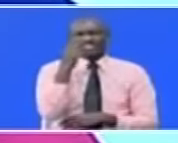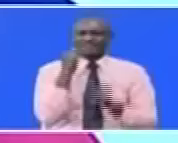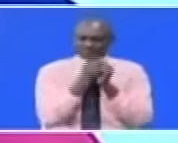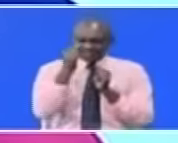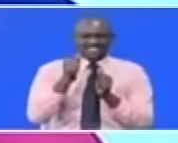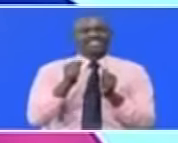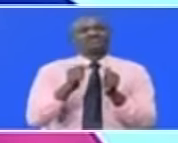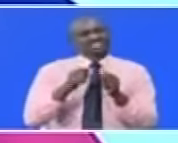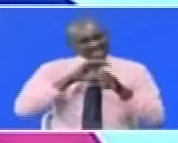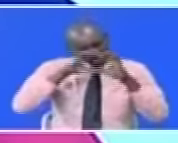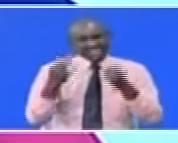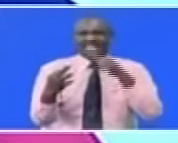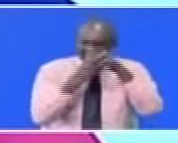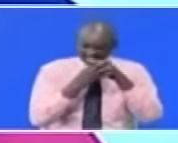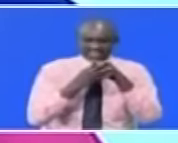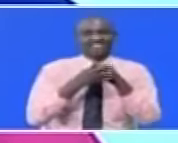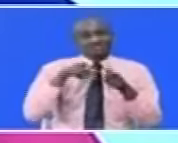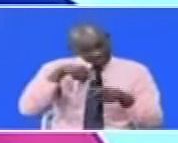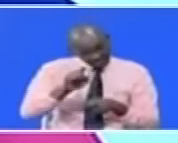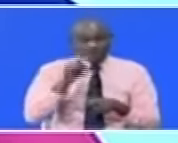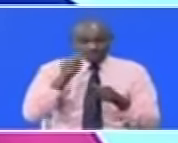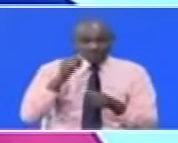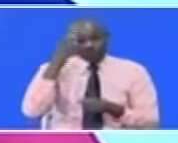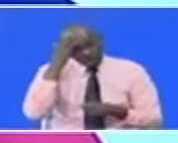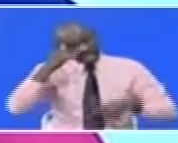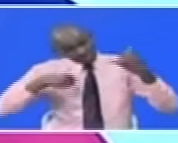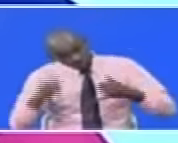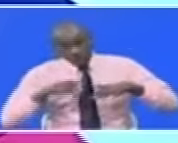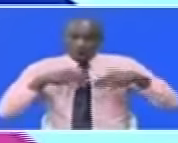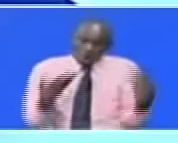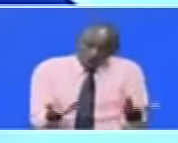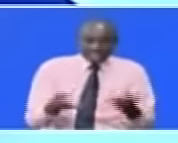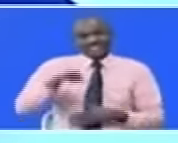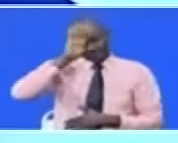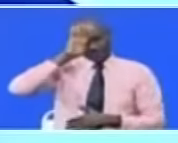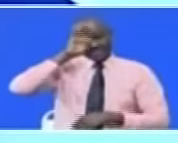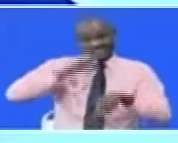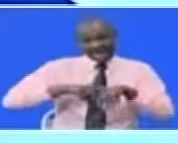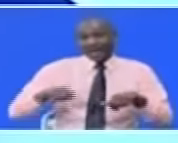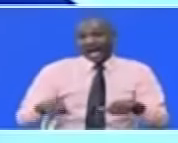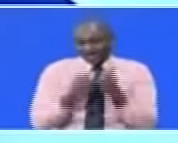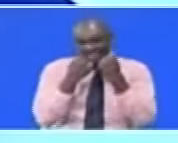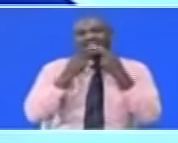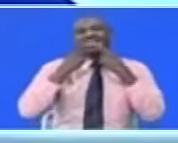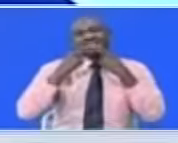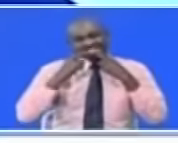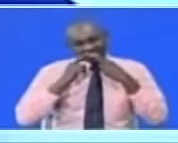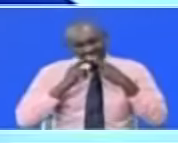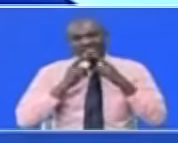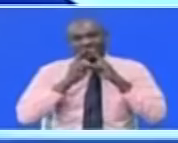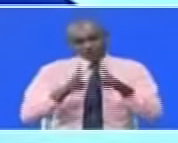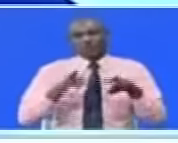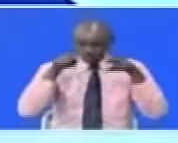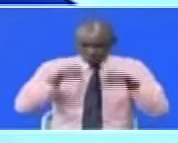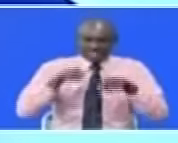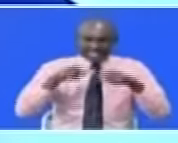KCPE candidates are going to bed with either immense joy or disappointment after the official release of Kenya Certificate of Primary